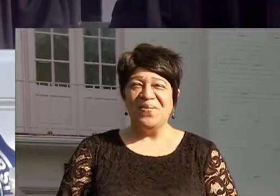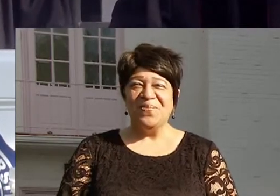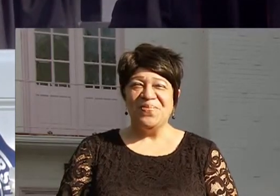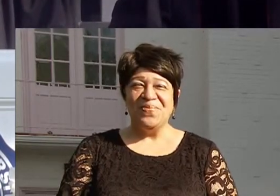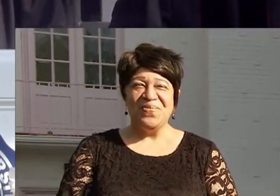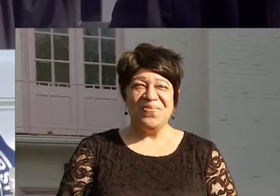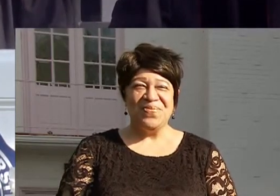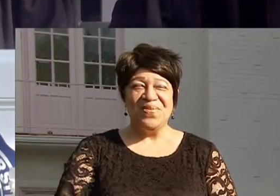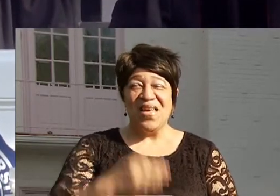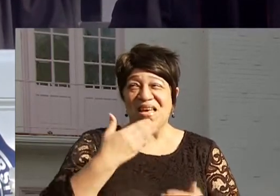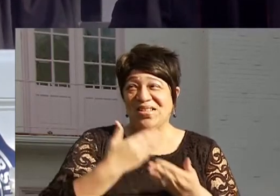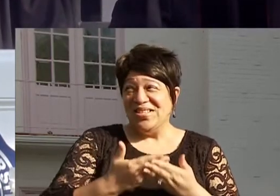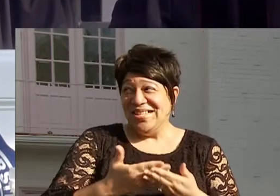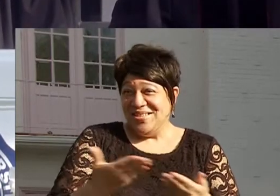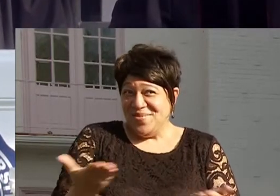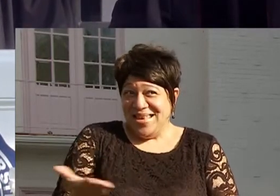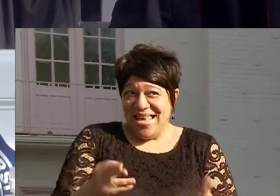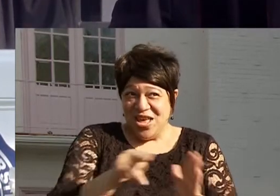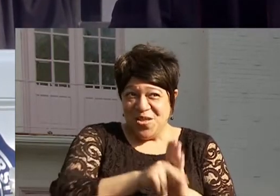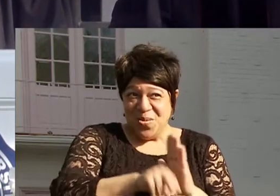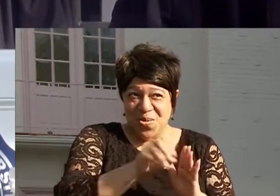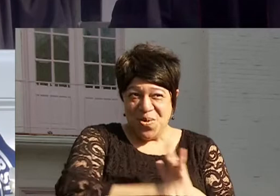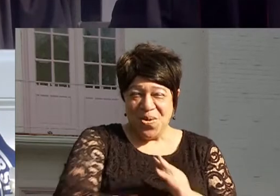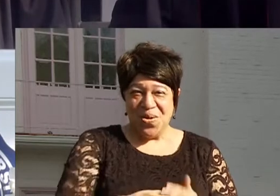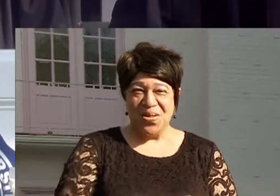It's good to be in New Orleans.